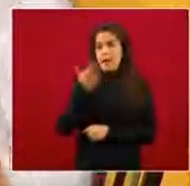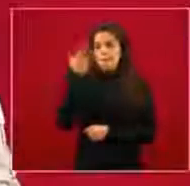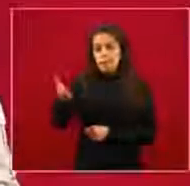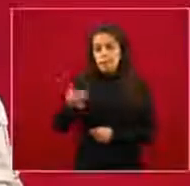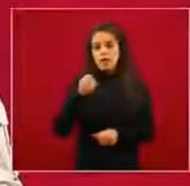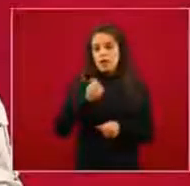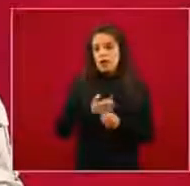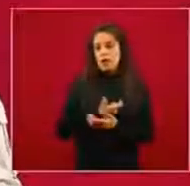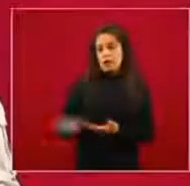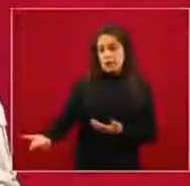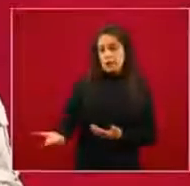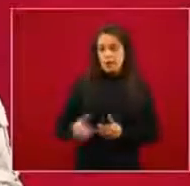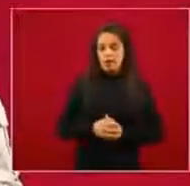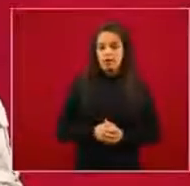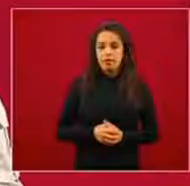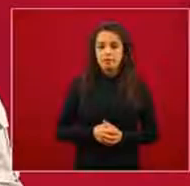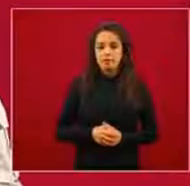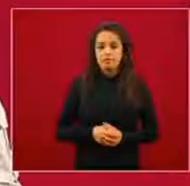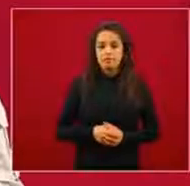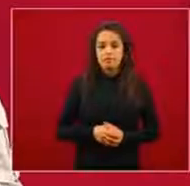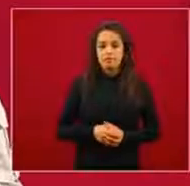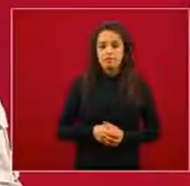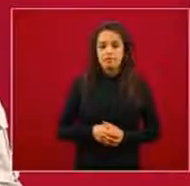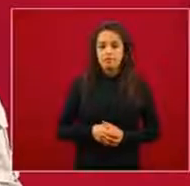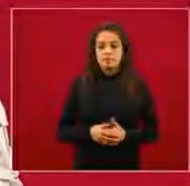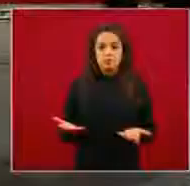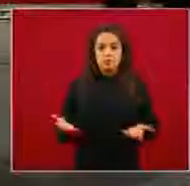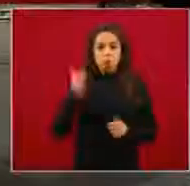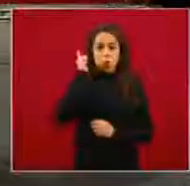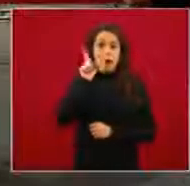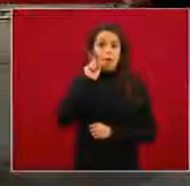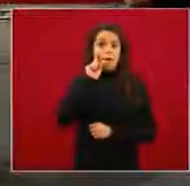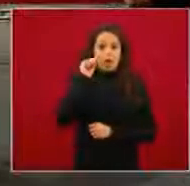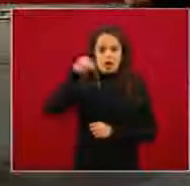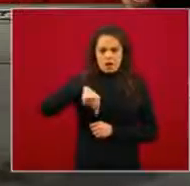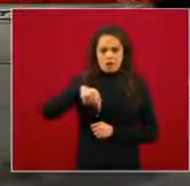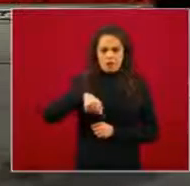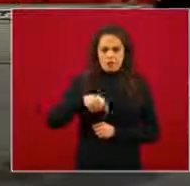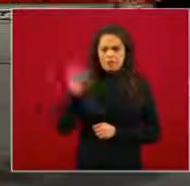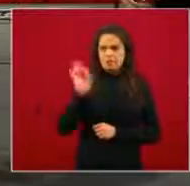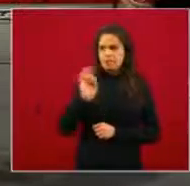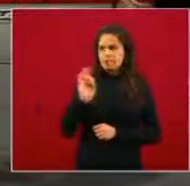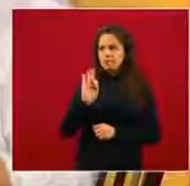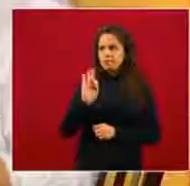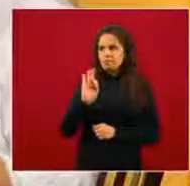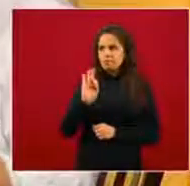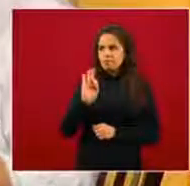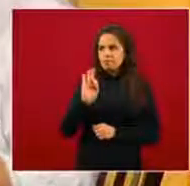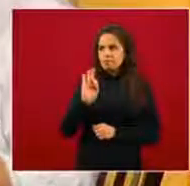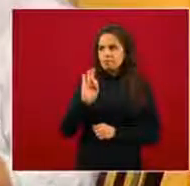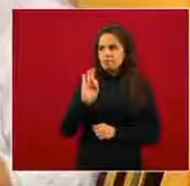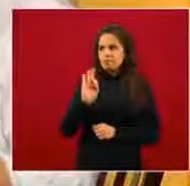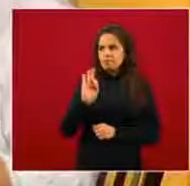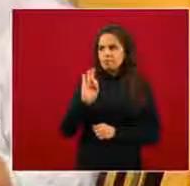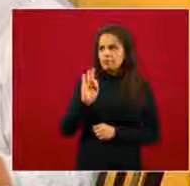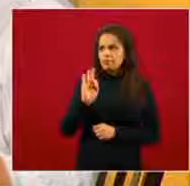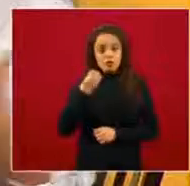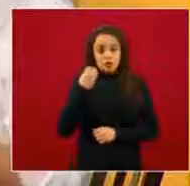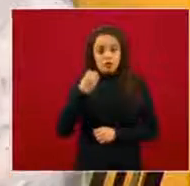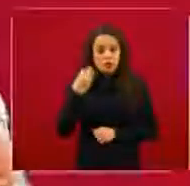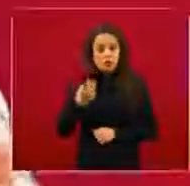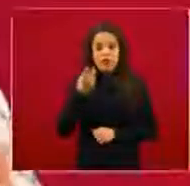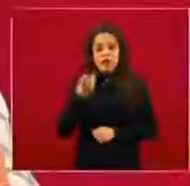247,446 people requesting sick leave. If you allowed us tomorrow, maybe before 7, in